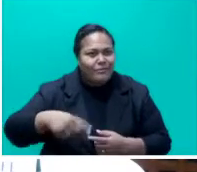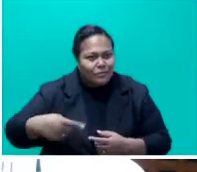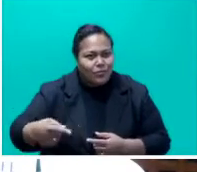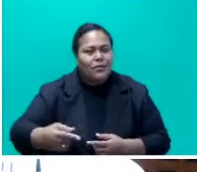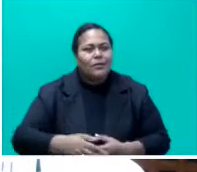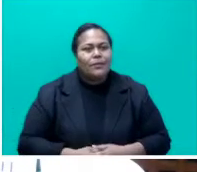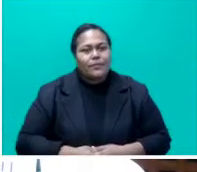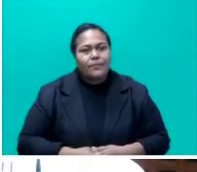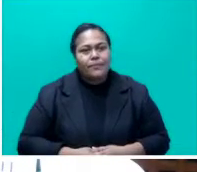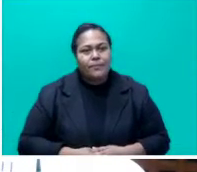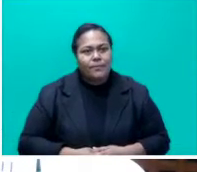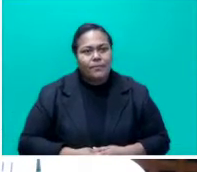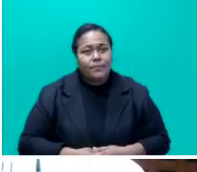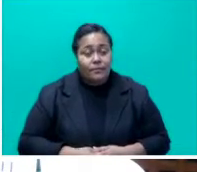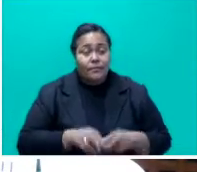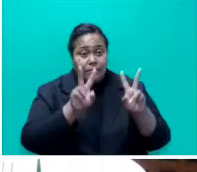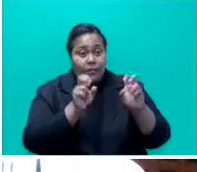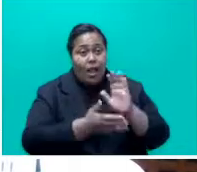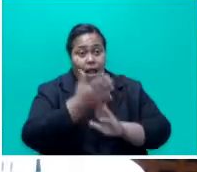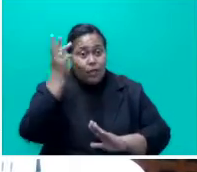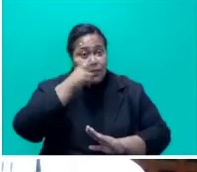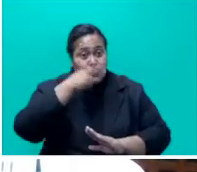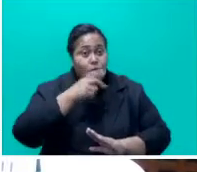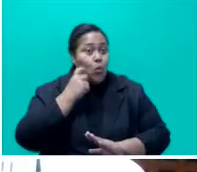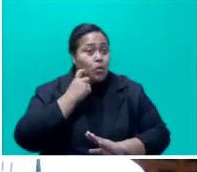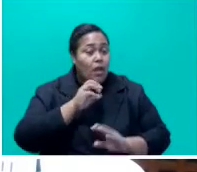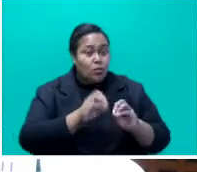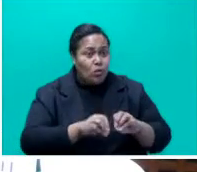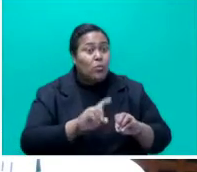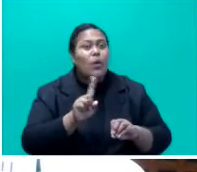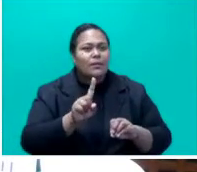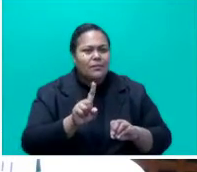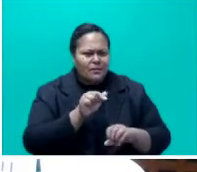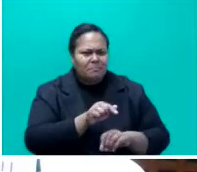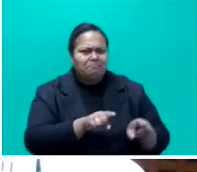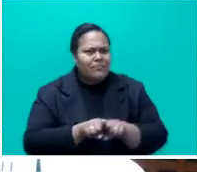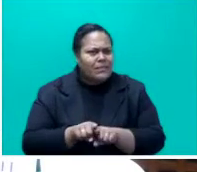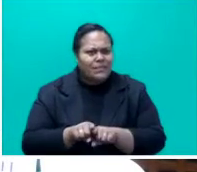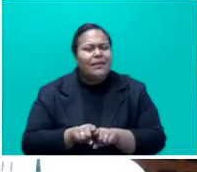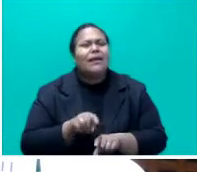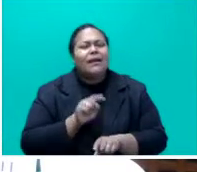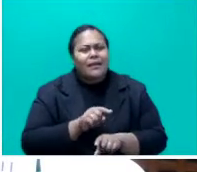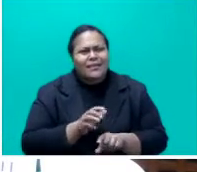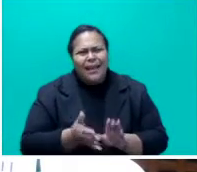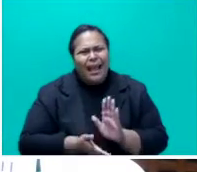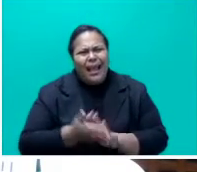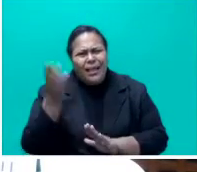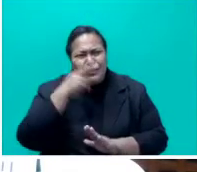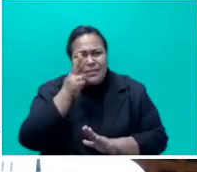High-risk water source. This is categorized in terms of high exposure. We have a lot of open